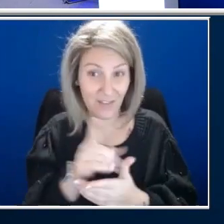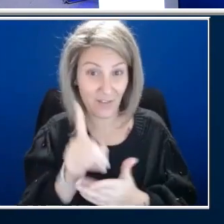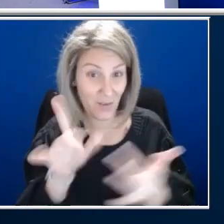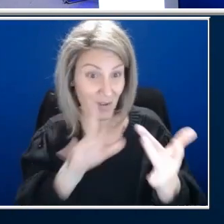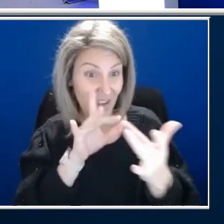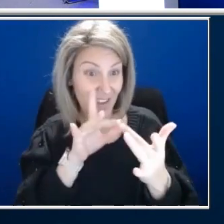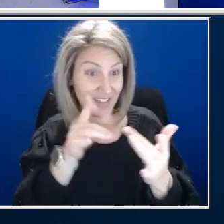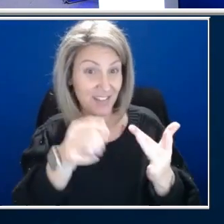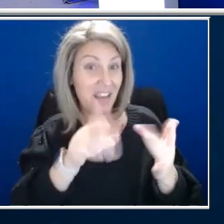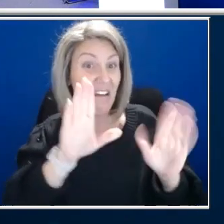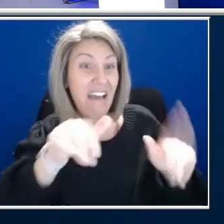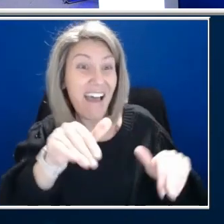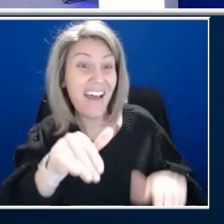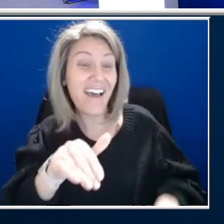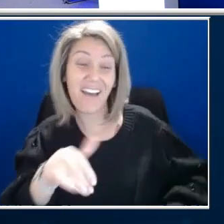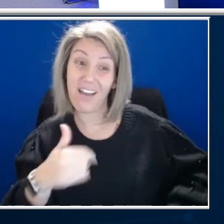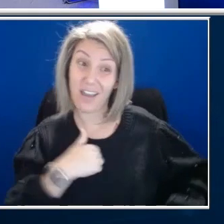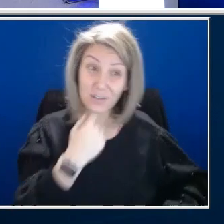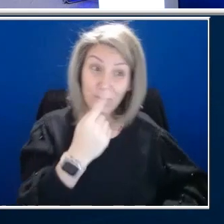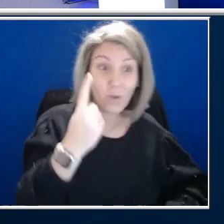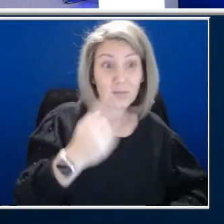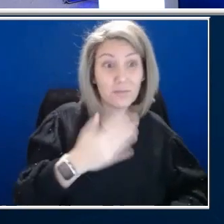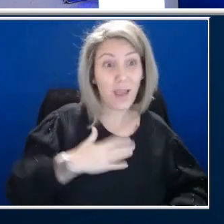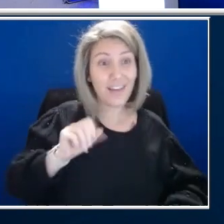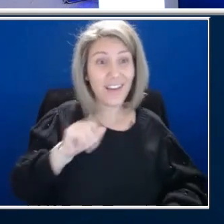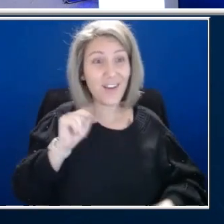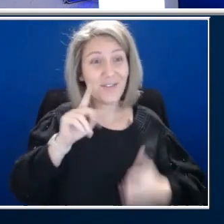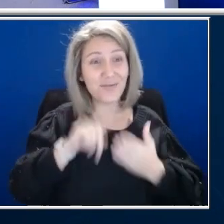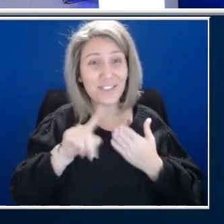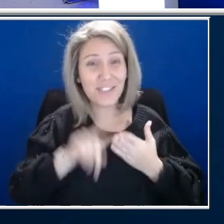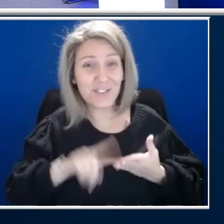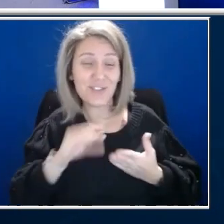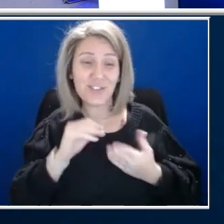aha, I did my own research and I figured this out on my own?